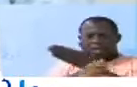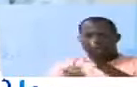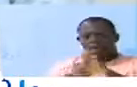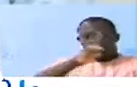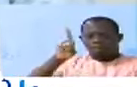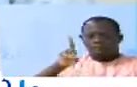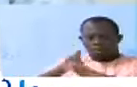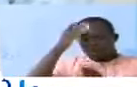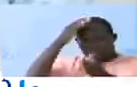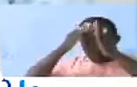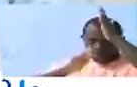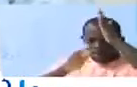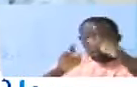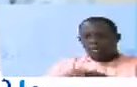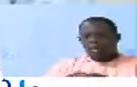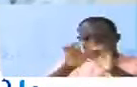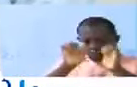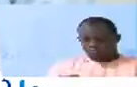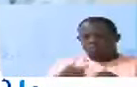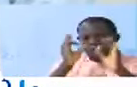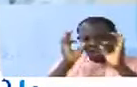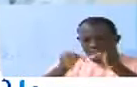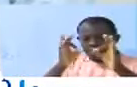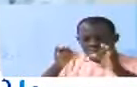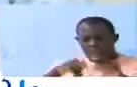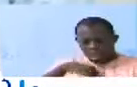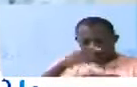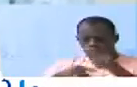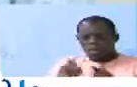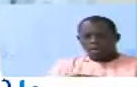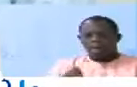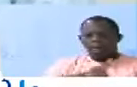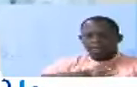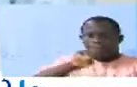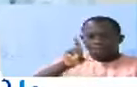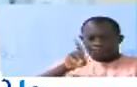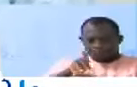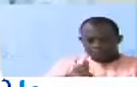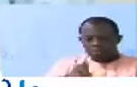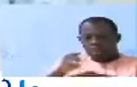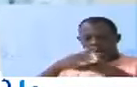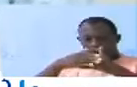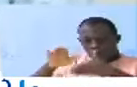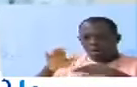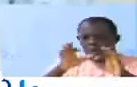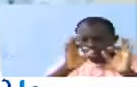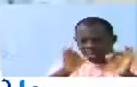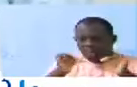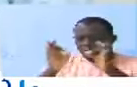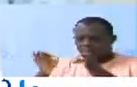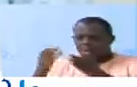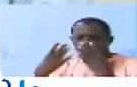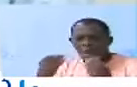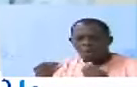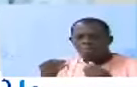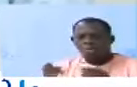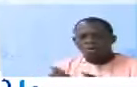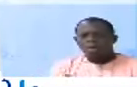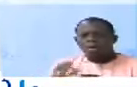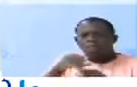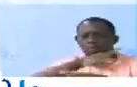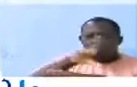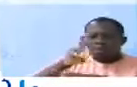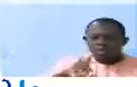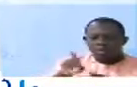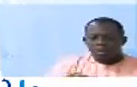good description of the place? Were you given any beds? Jiarome ya kala